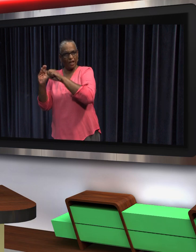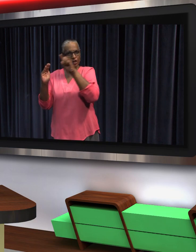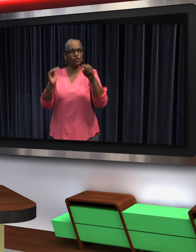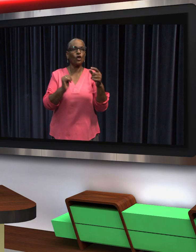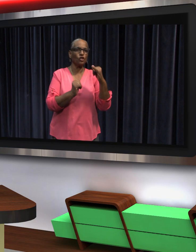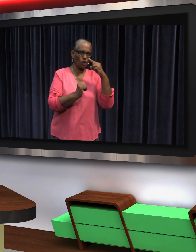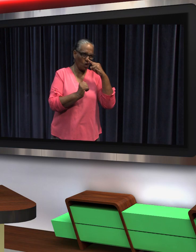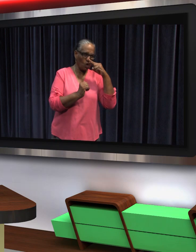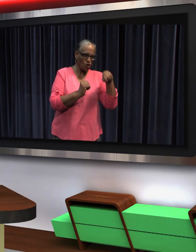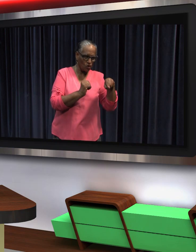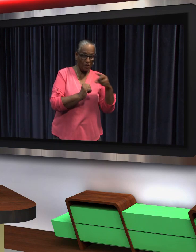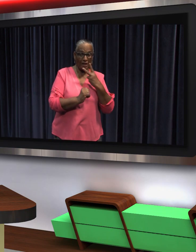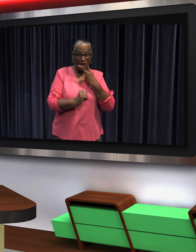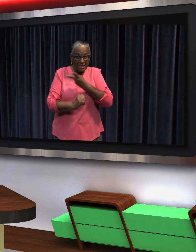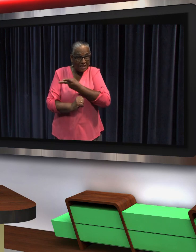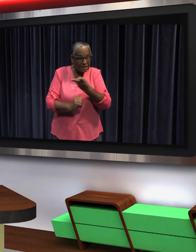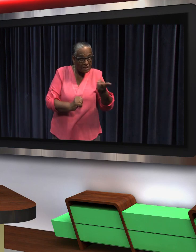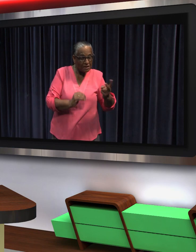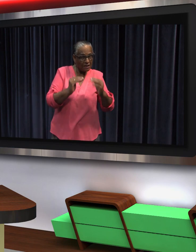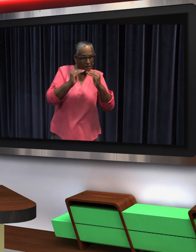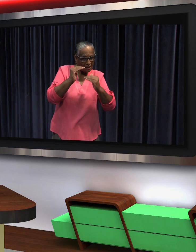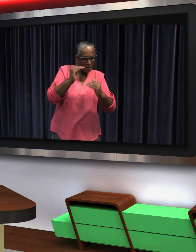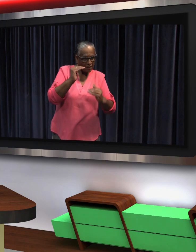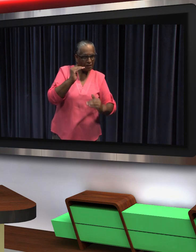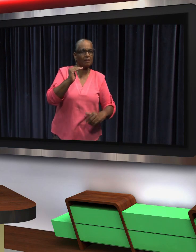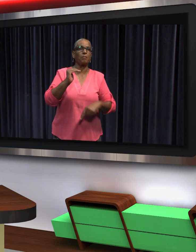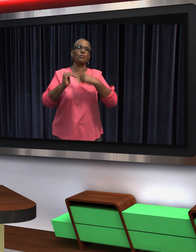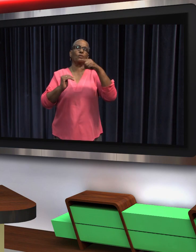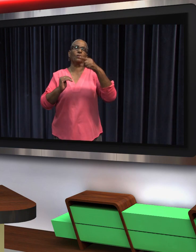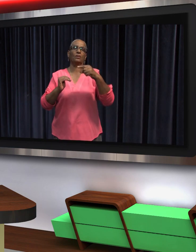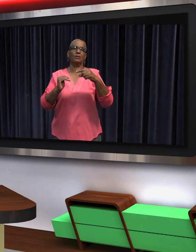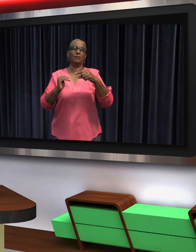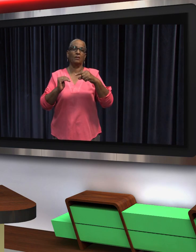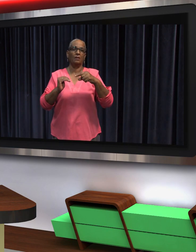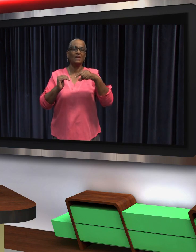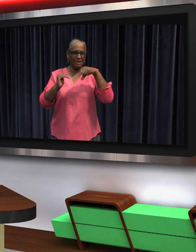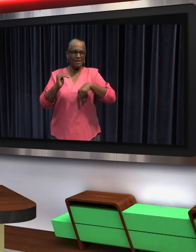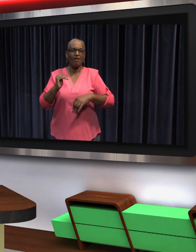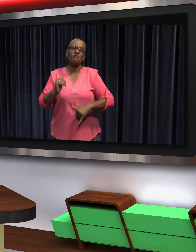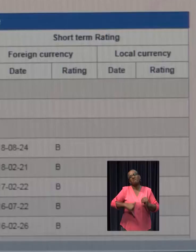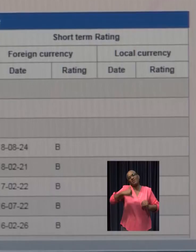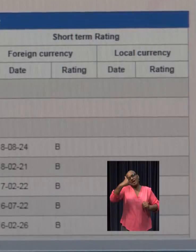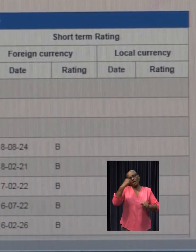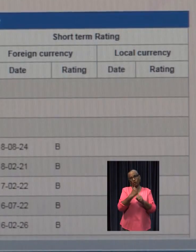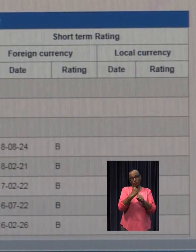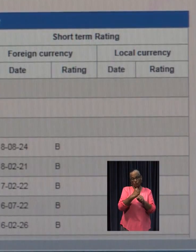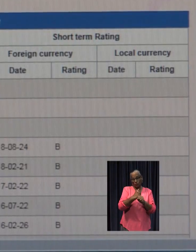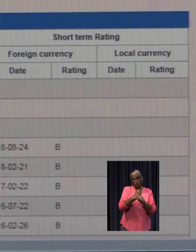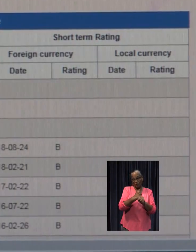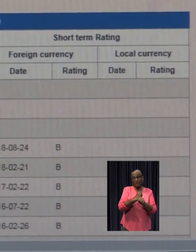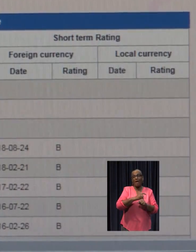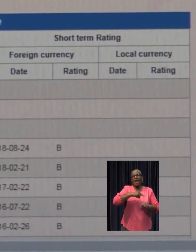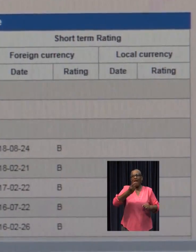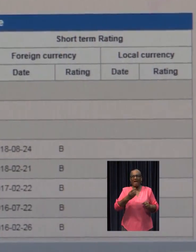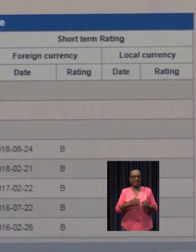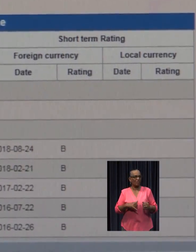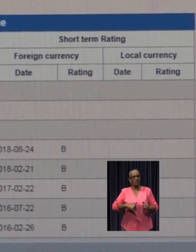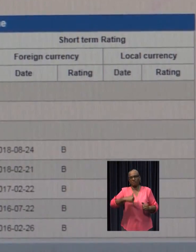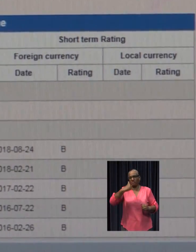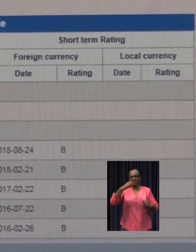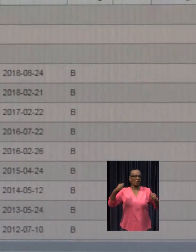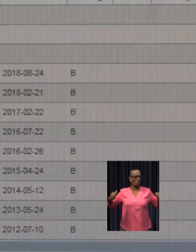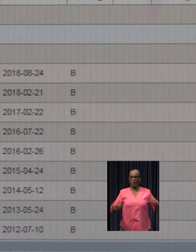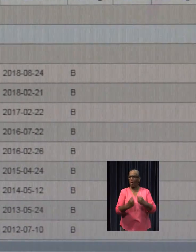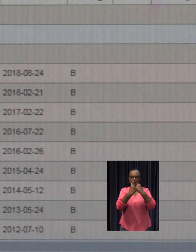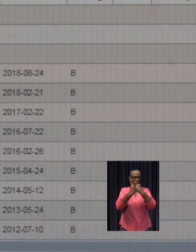figures for April to June, showing that inflation is continuing to decline. There is still a